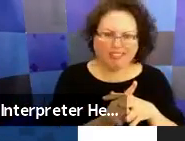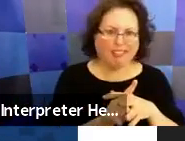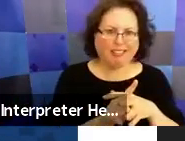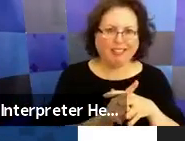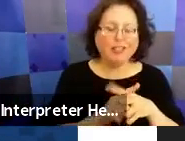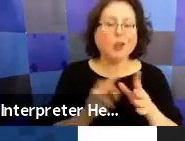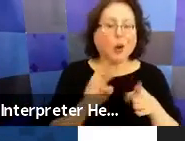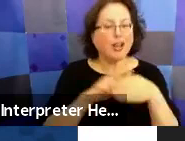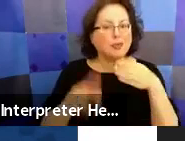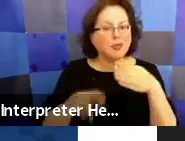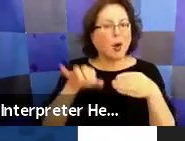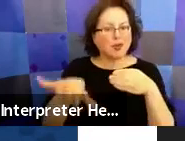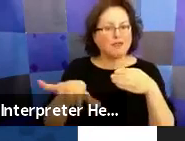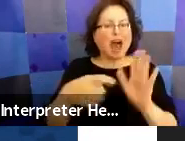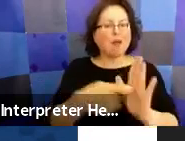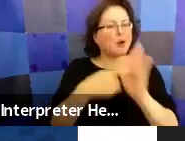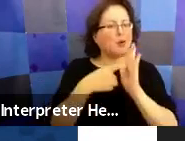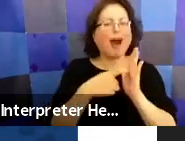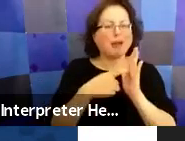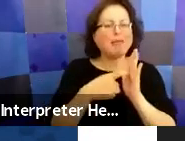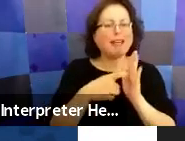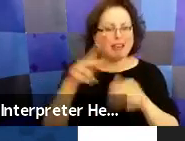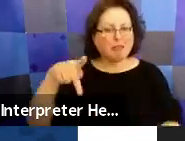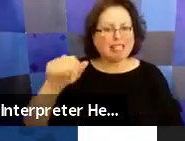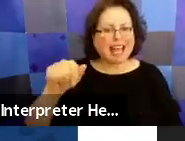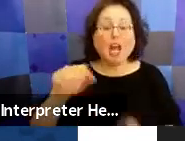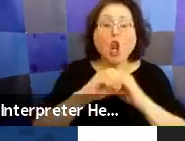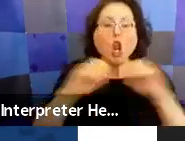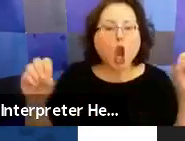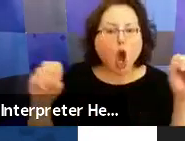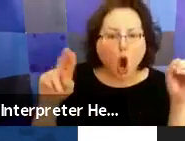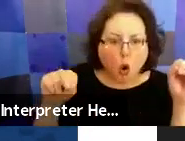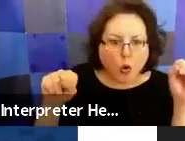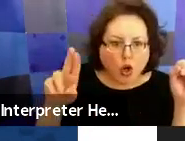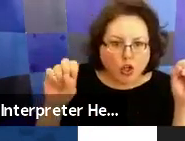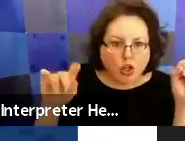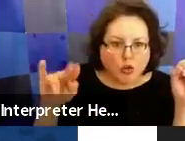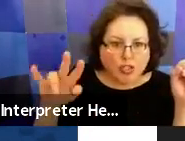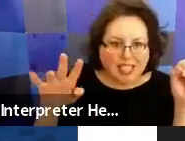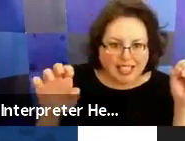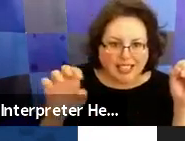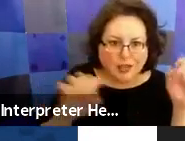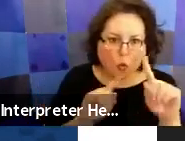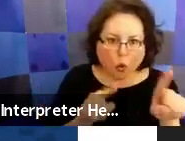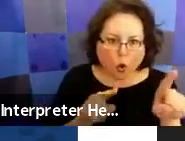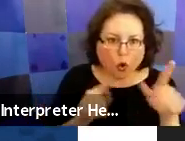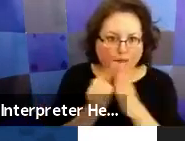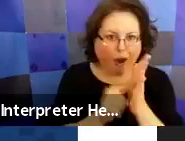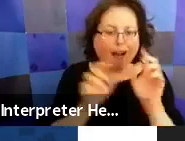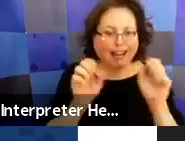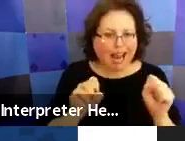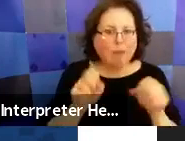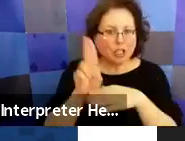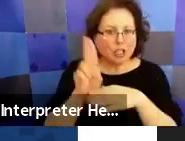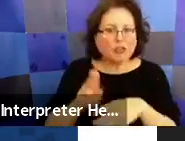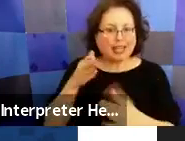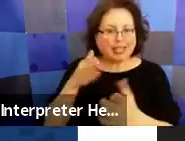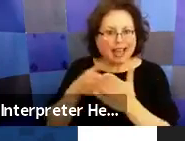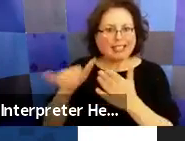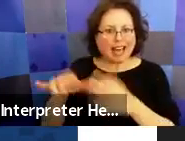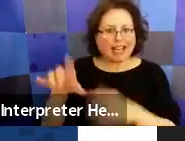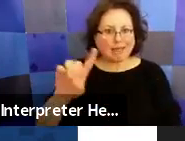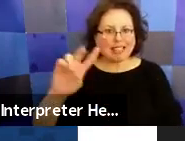Pennsylvania that no nuisance ordinance is used against a survivor of domestic violence for accessing